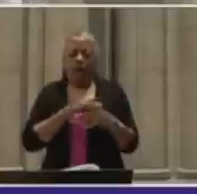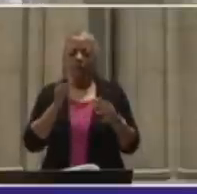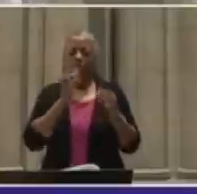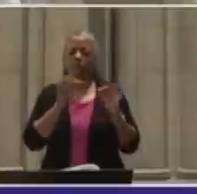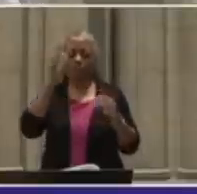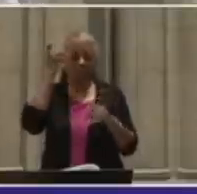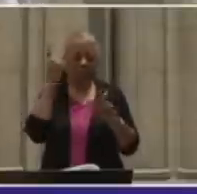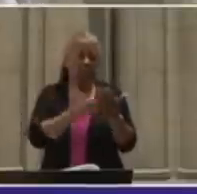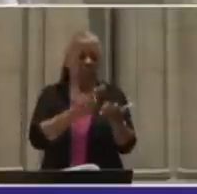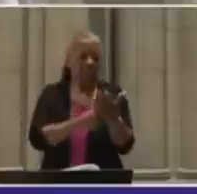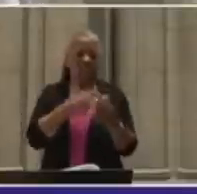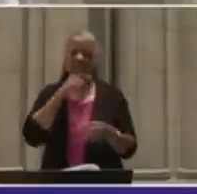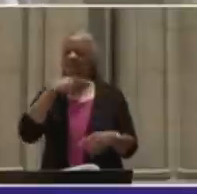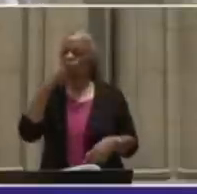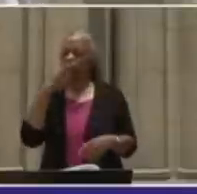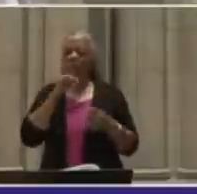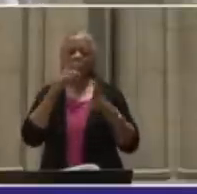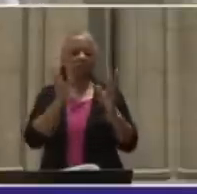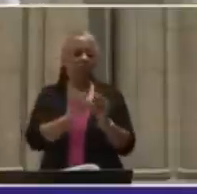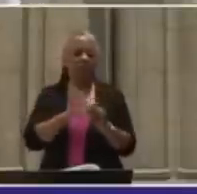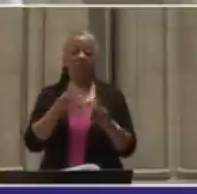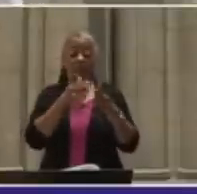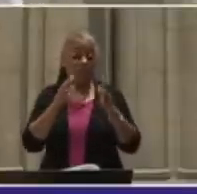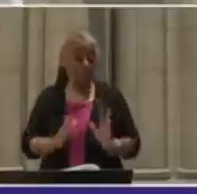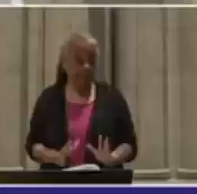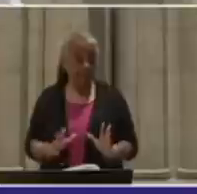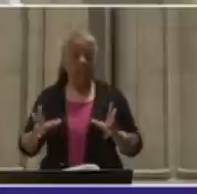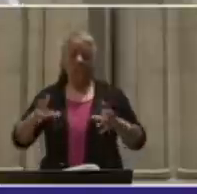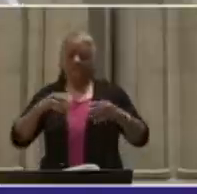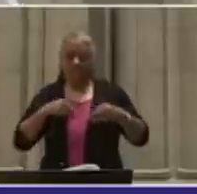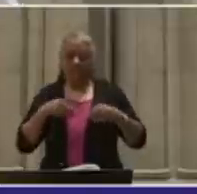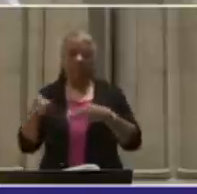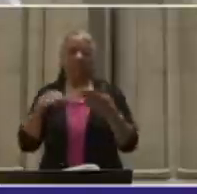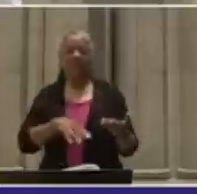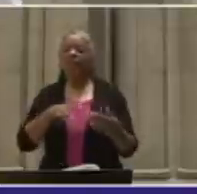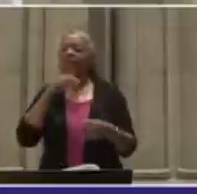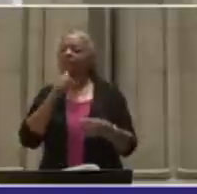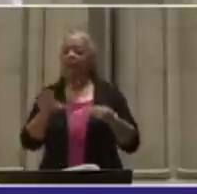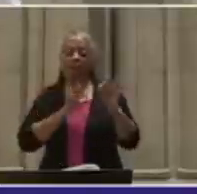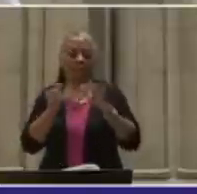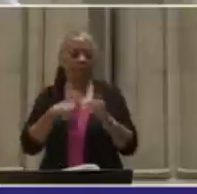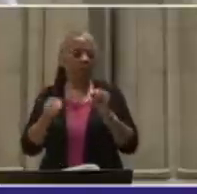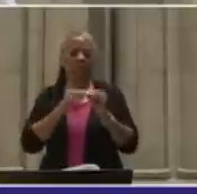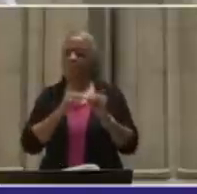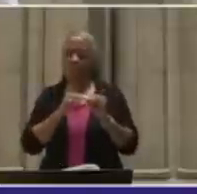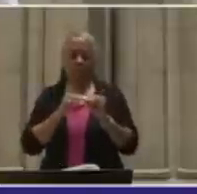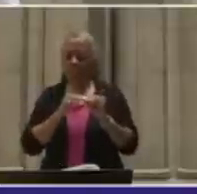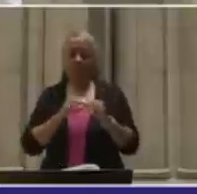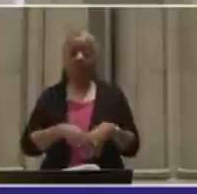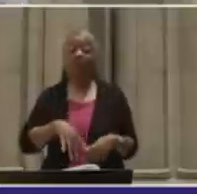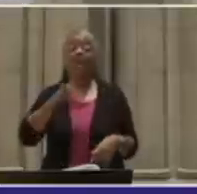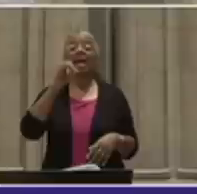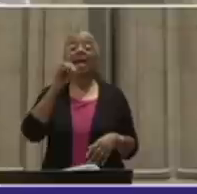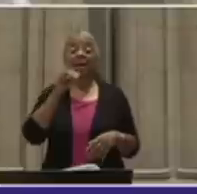not a hearing, not a briefing. America, accepting death is not an option anymore. 80